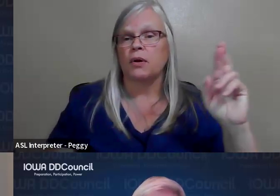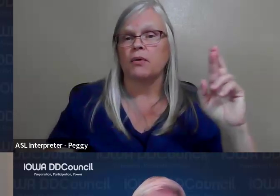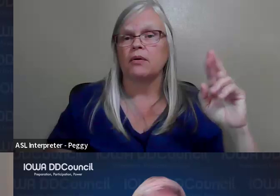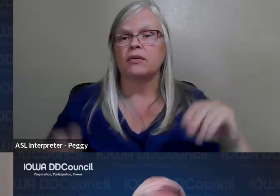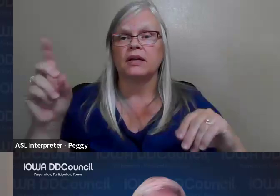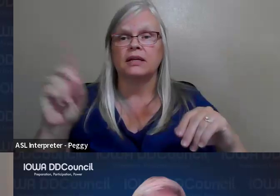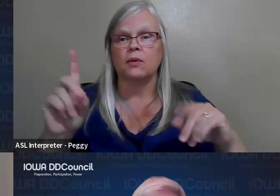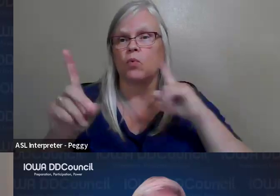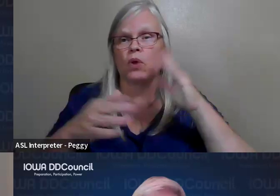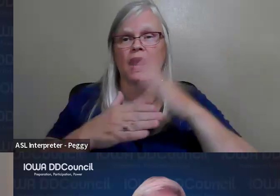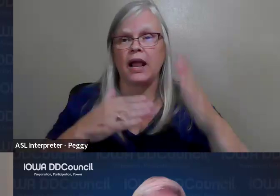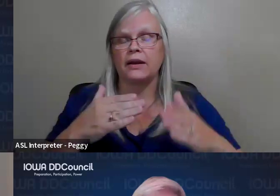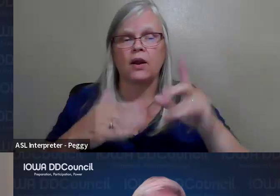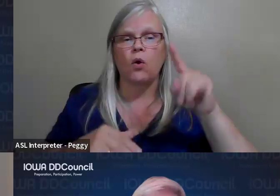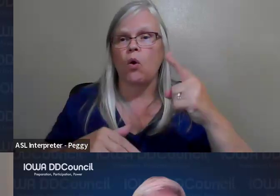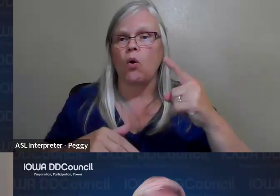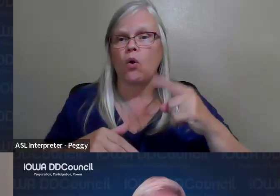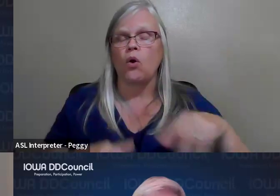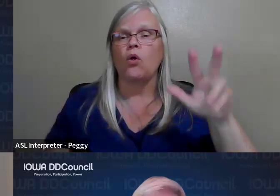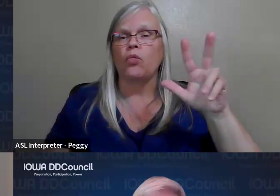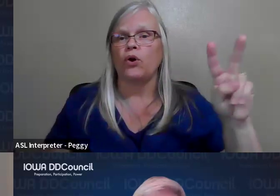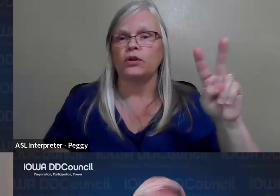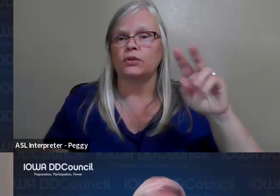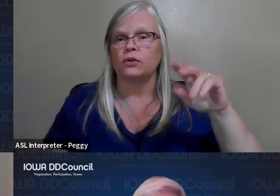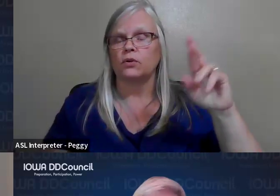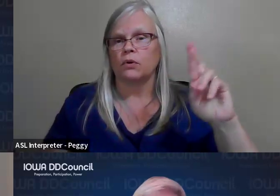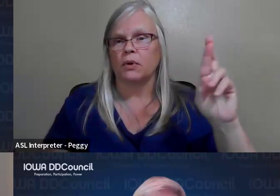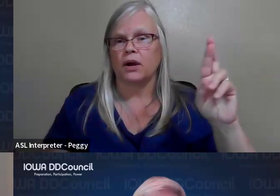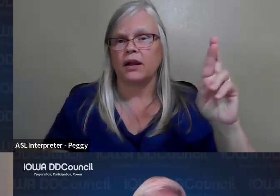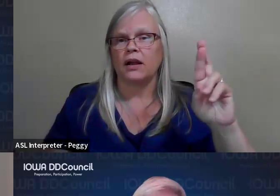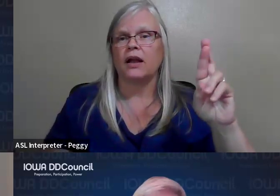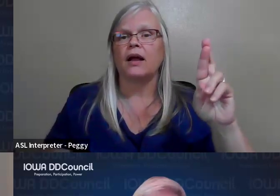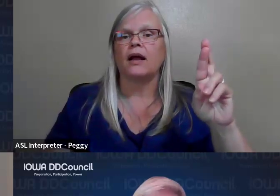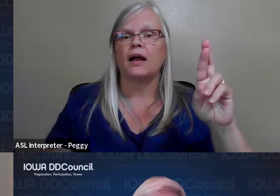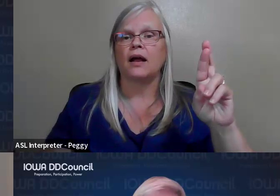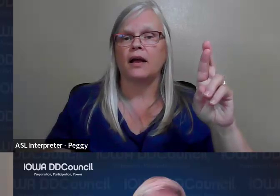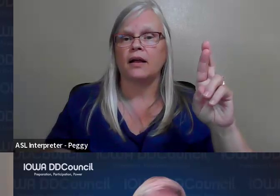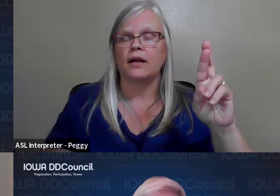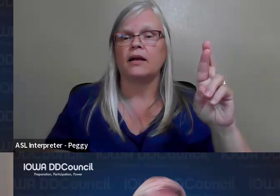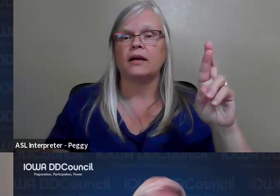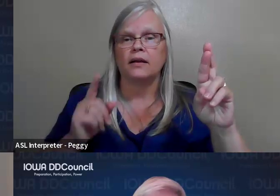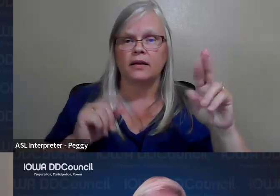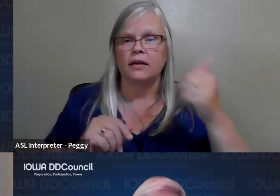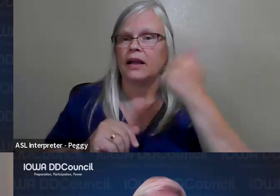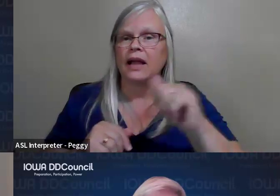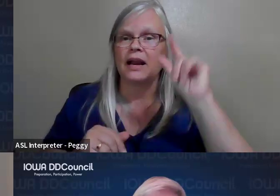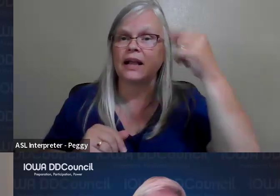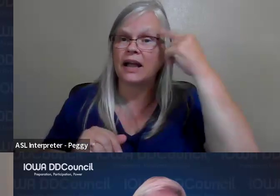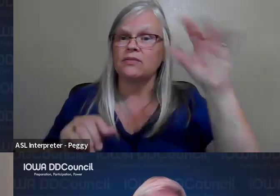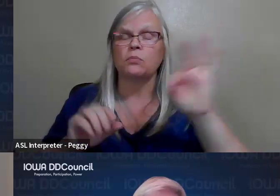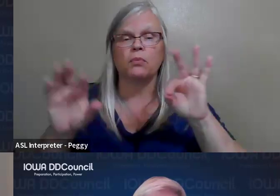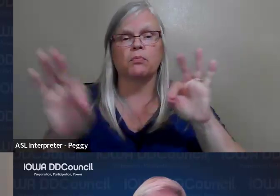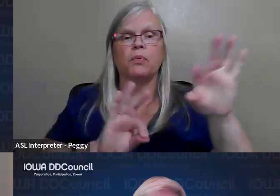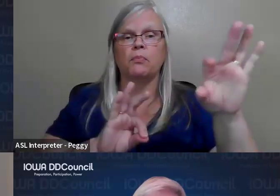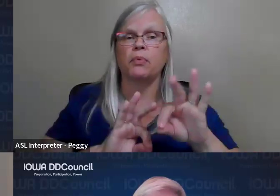will end. There will only be 32 Republicans, still a hefty majority, but any of the governor's appointments,